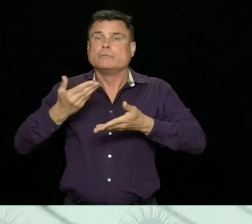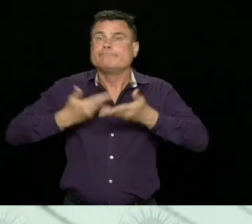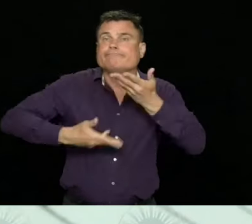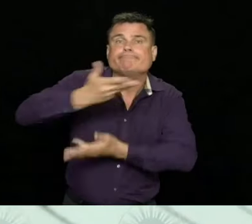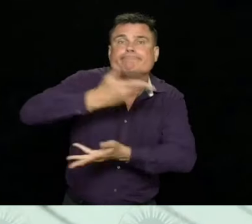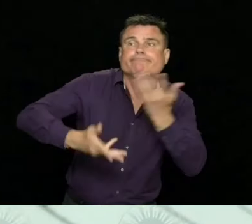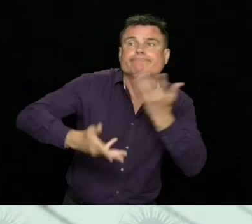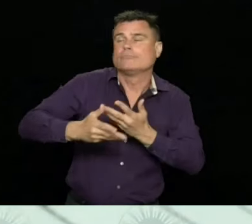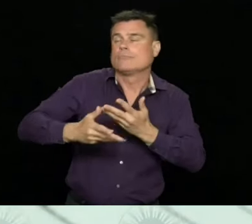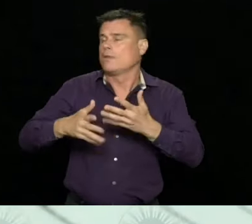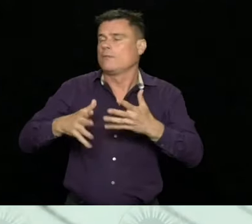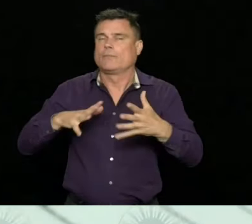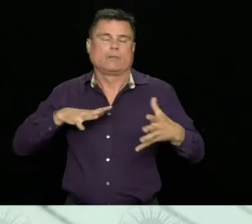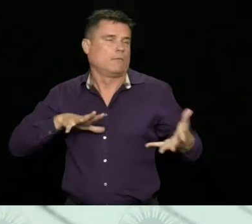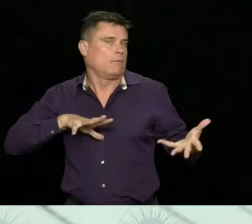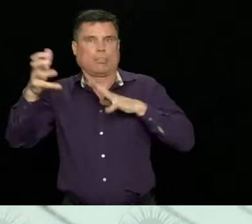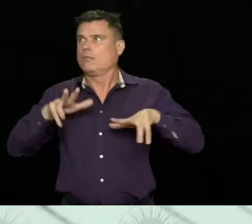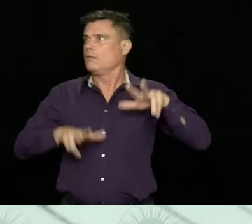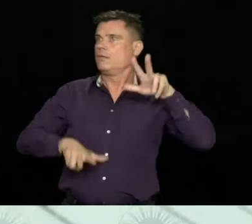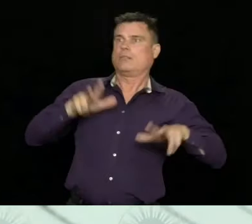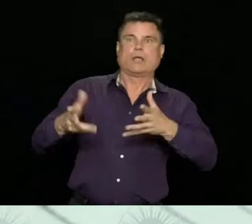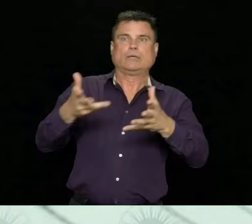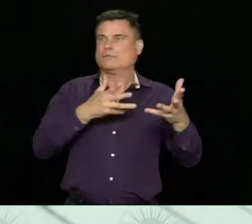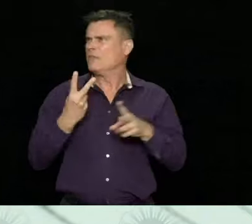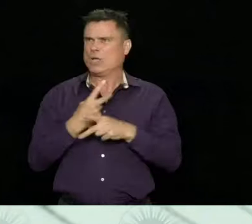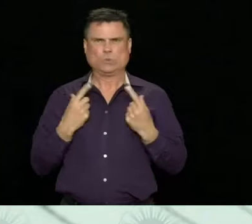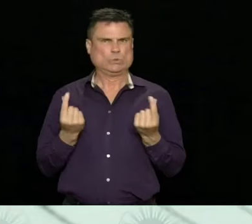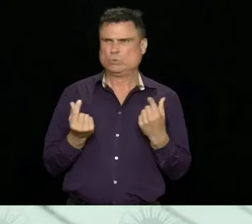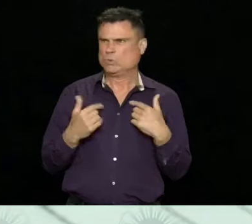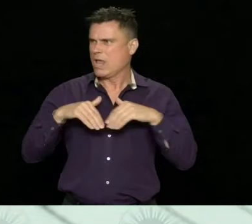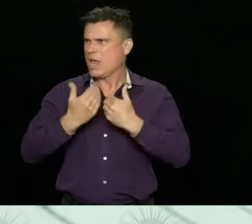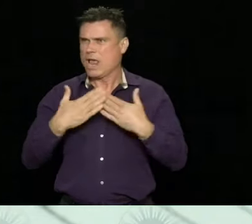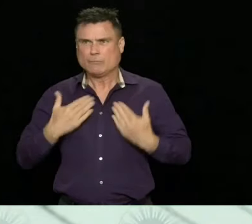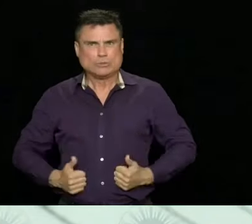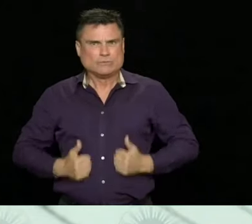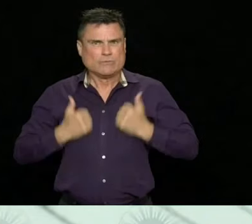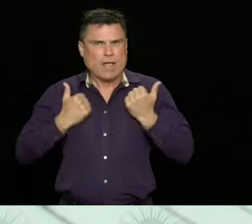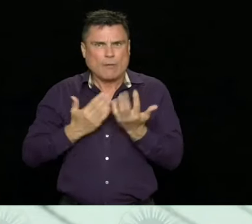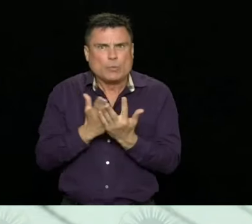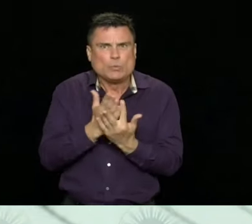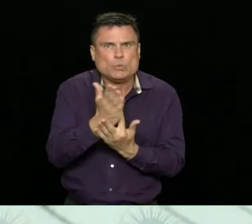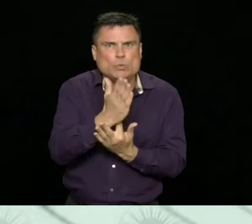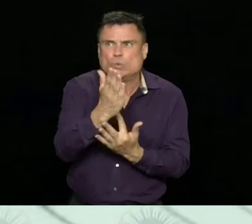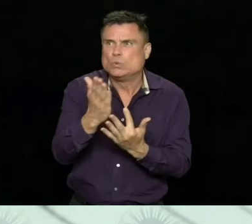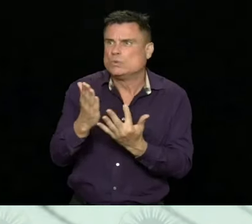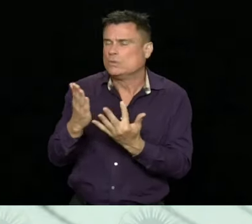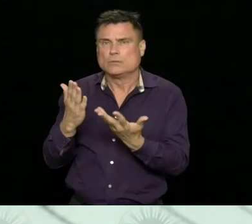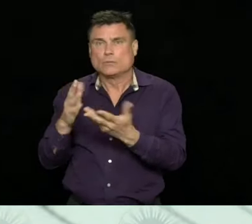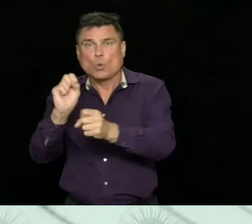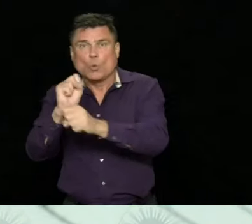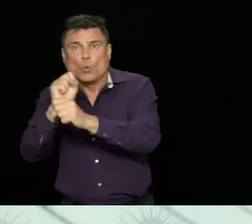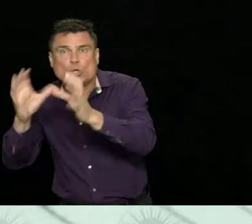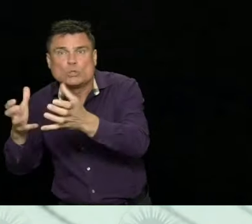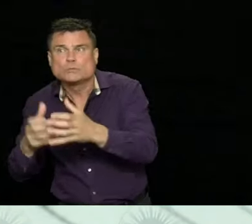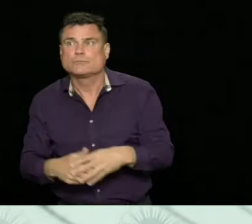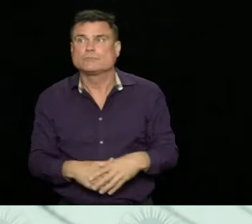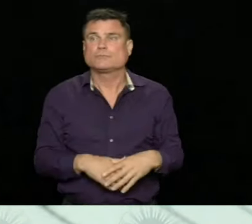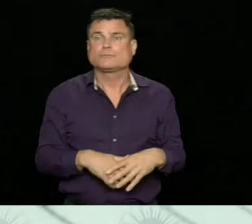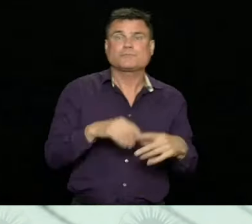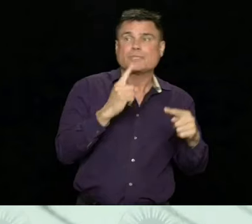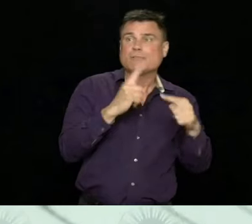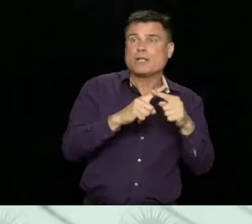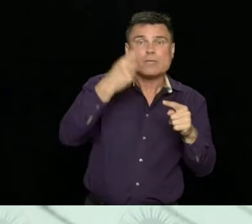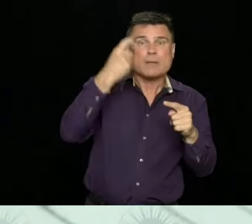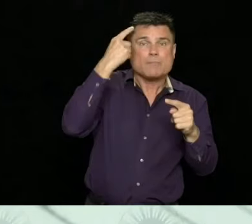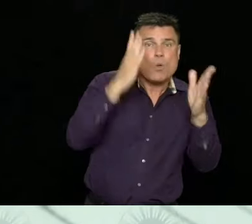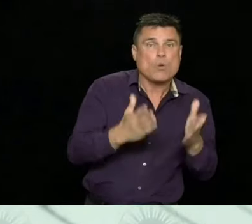meet. And to employers who drive our economy, provide jobs and family-supporting wages to